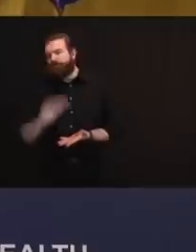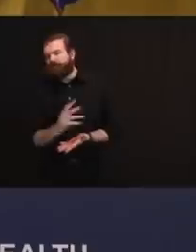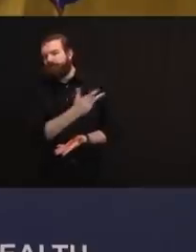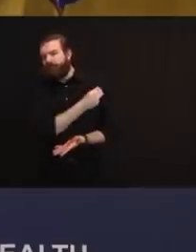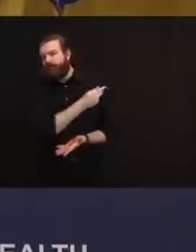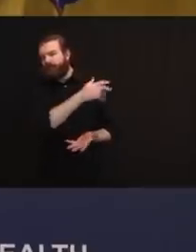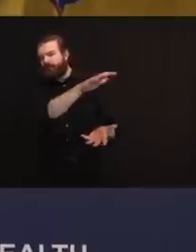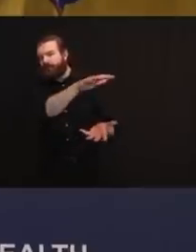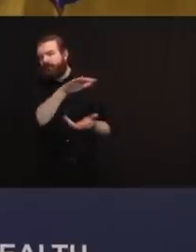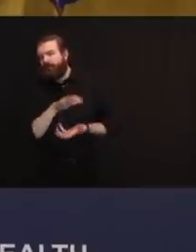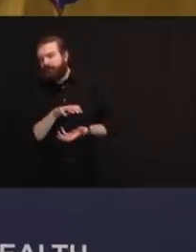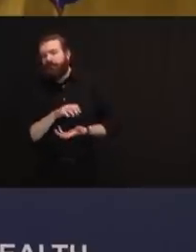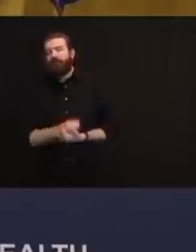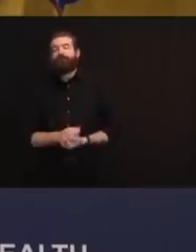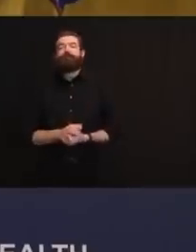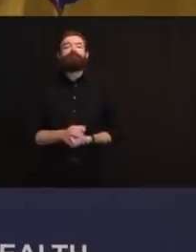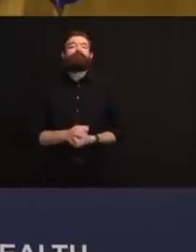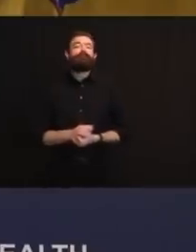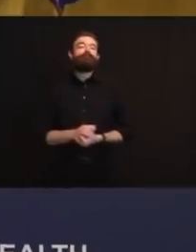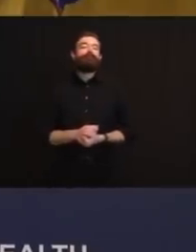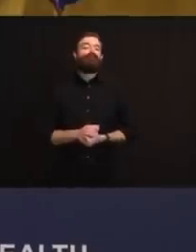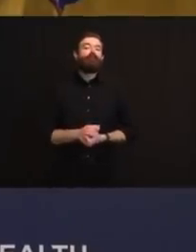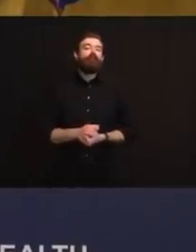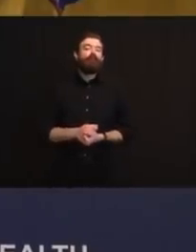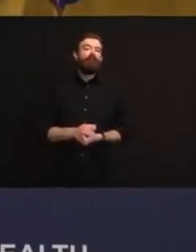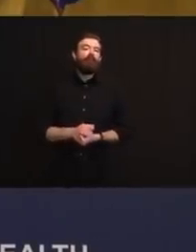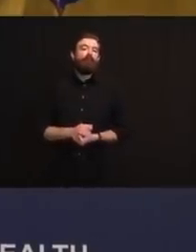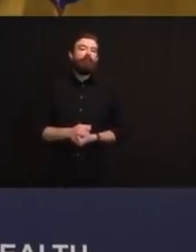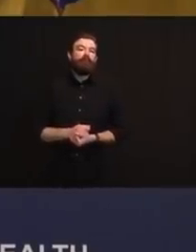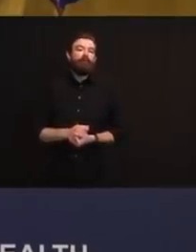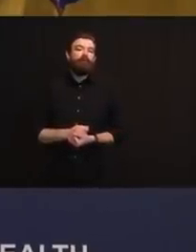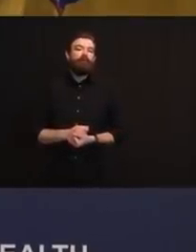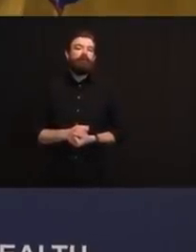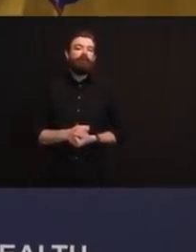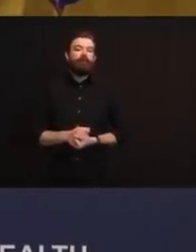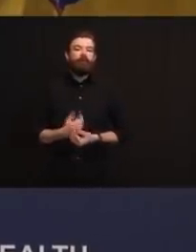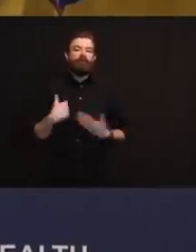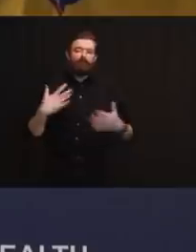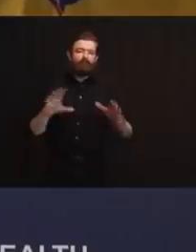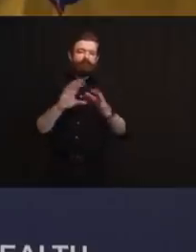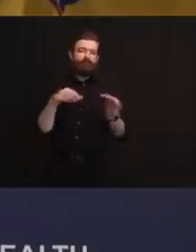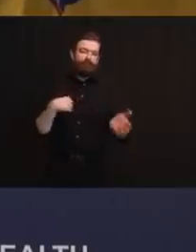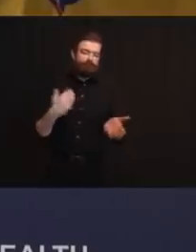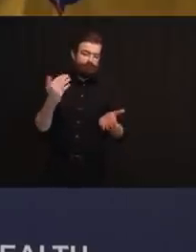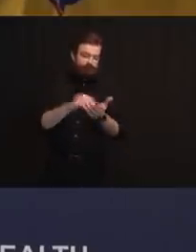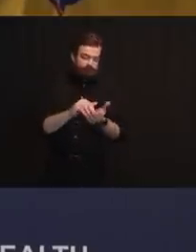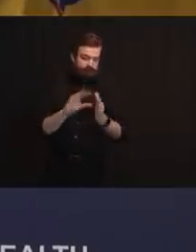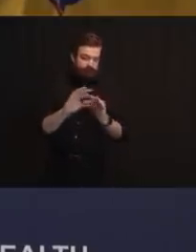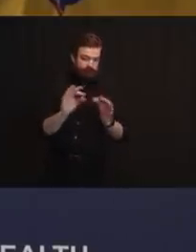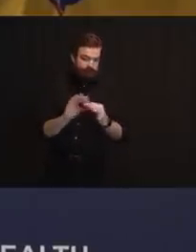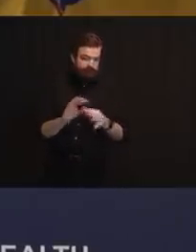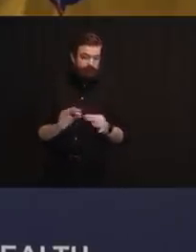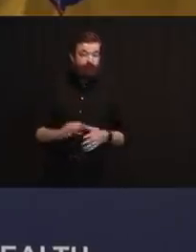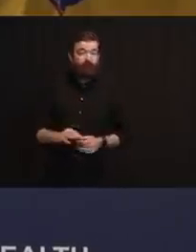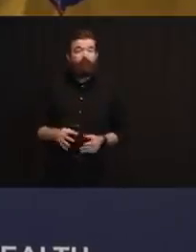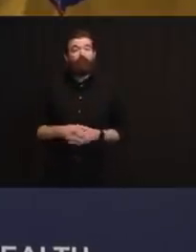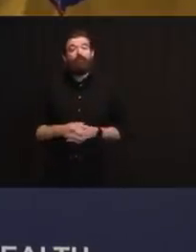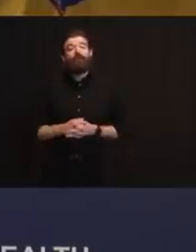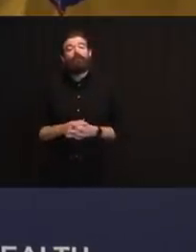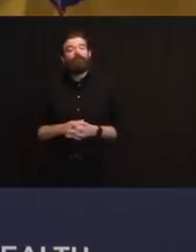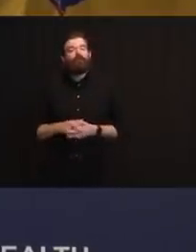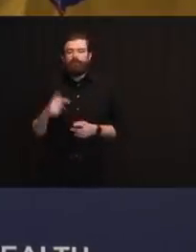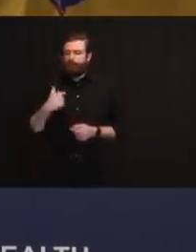another press event, we will not, I know you, I know Eddie, I know the rest of the team, we will not leave any stone unturned to